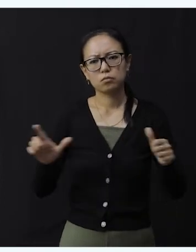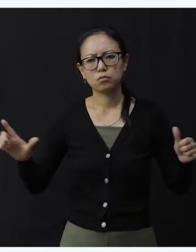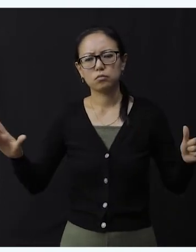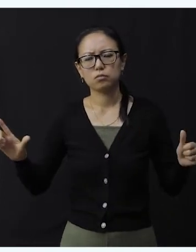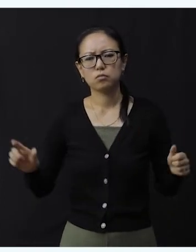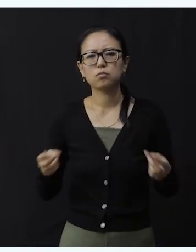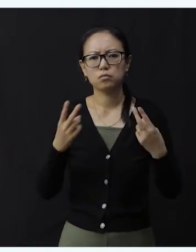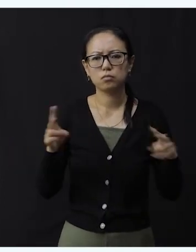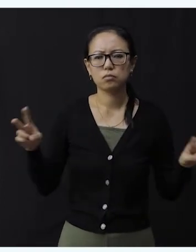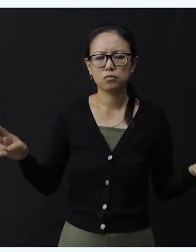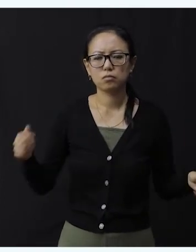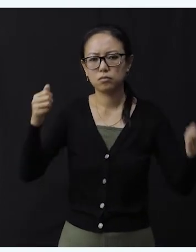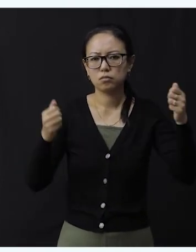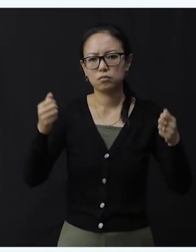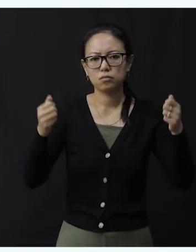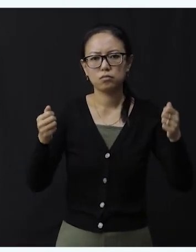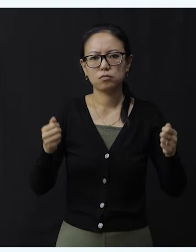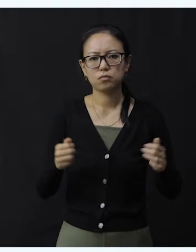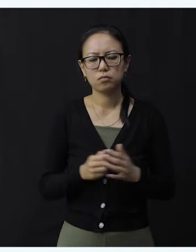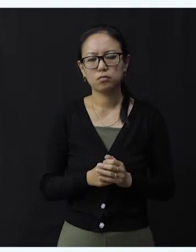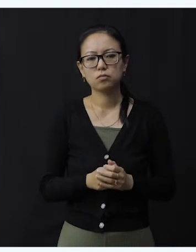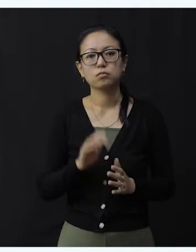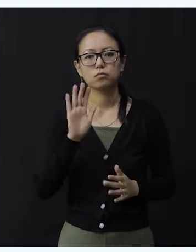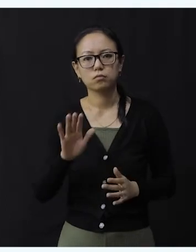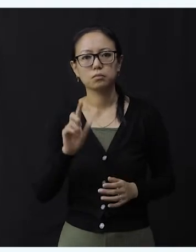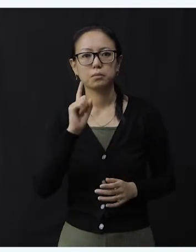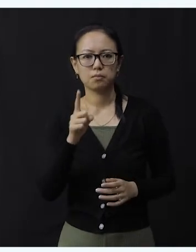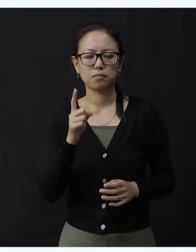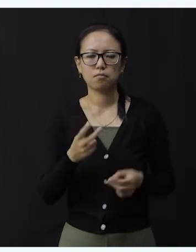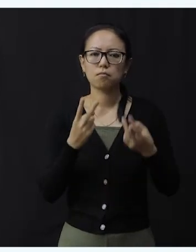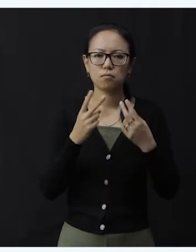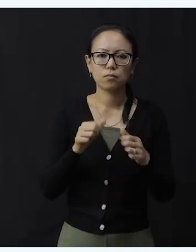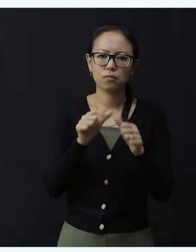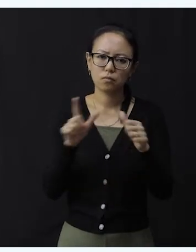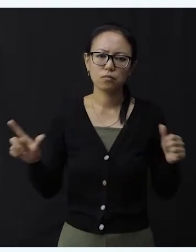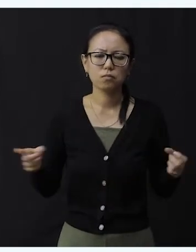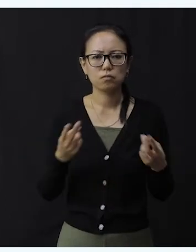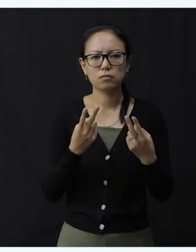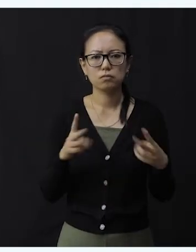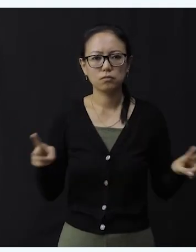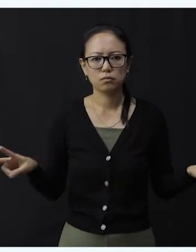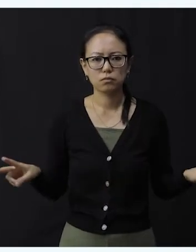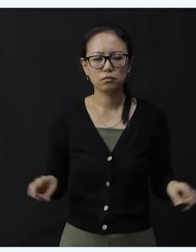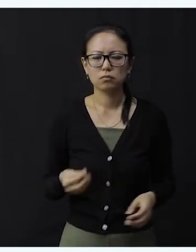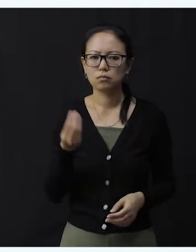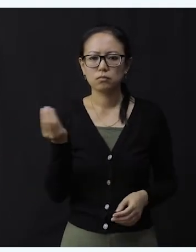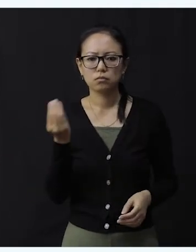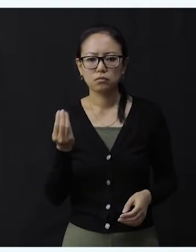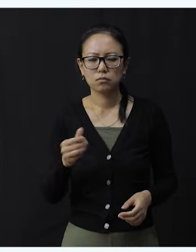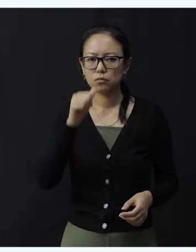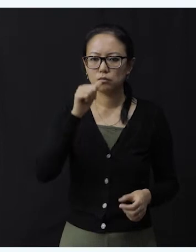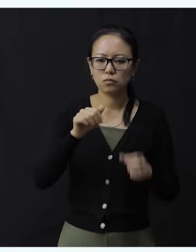transport, all these vehicles are not same. Some fly on the road, some move in water, and some